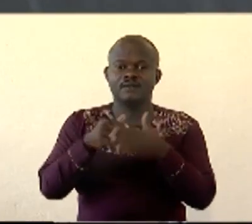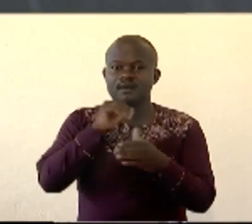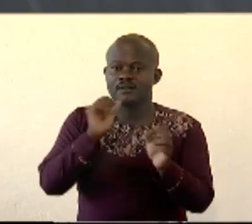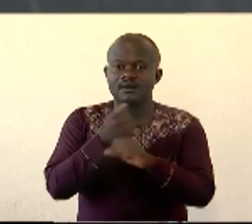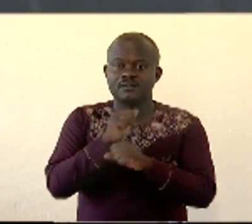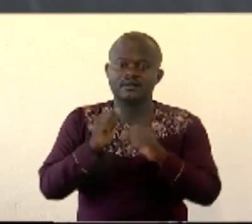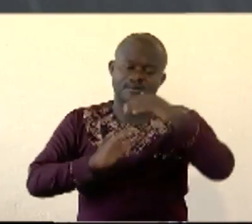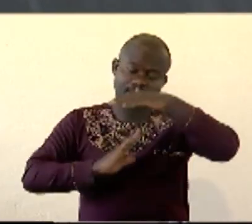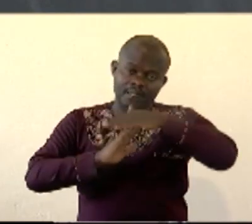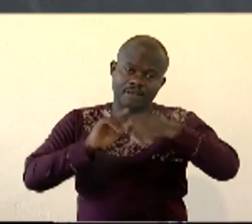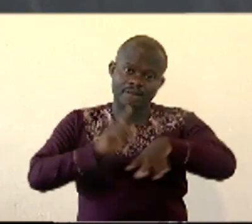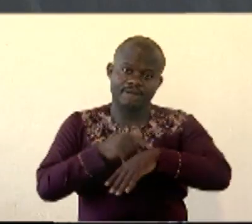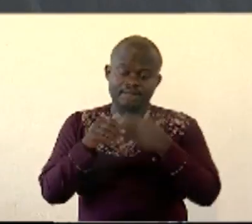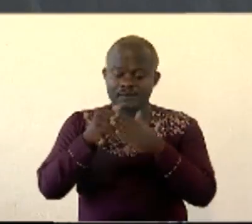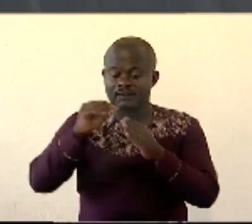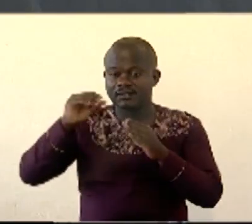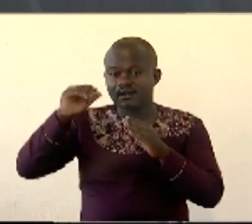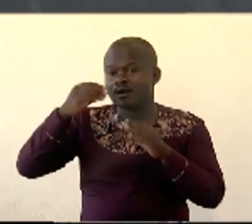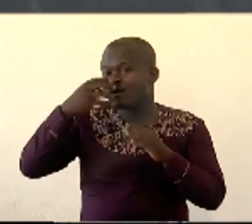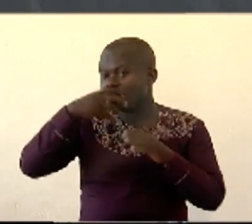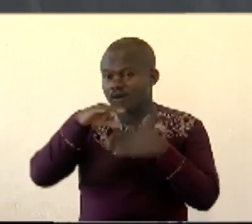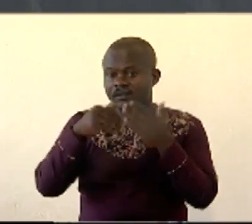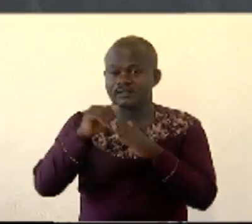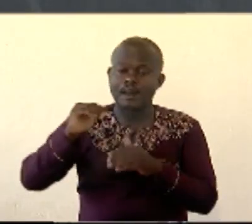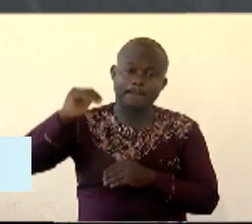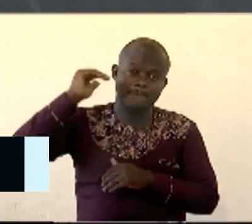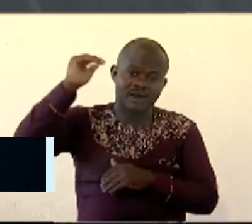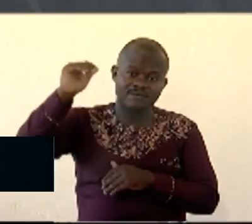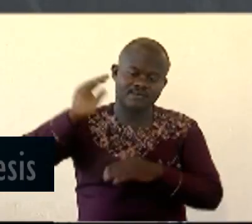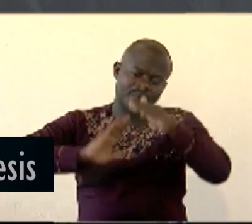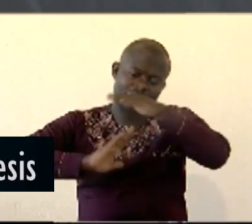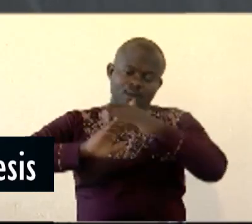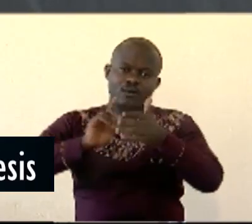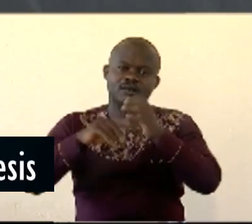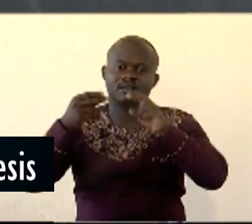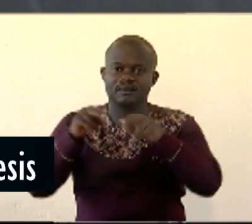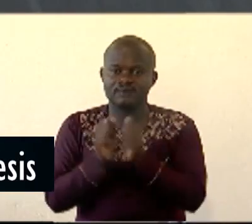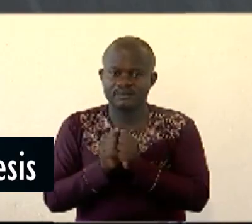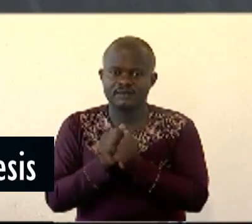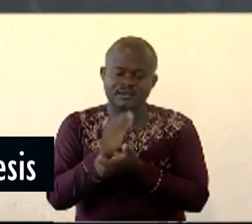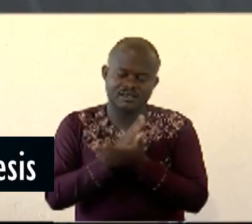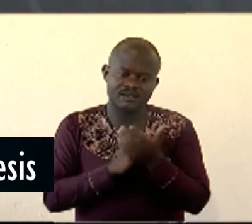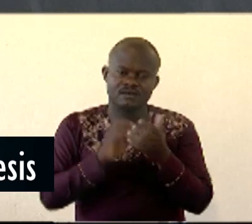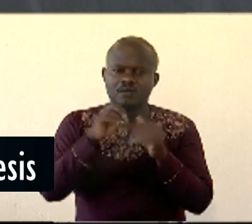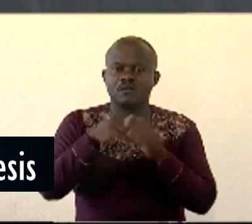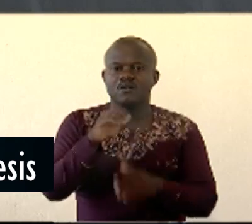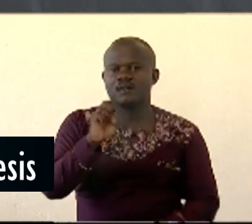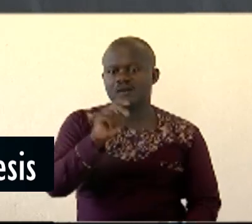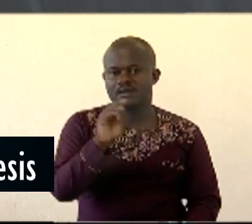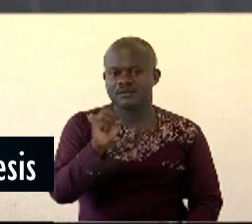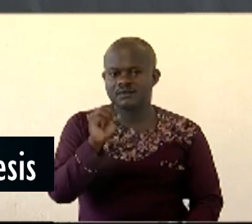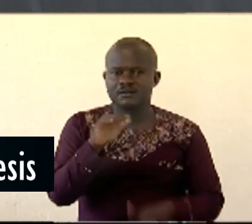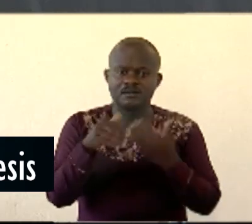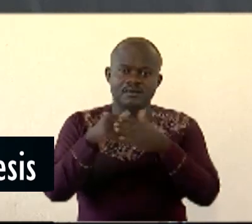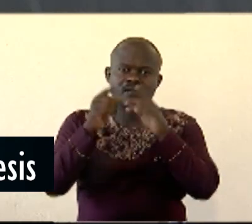optimum temperature. But once the temperature is also above optimum temperature, what happens? Some of the enzymes which are protein in nature,